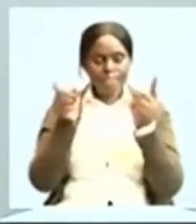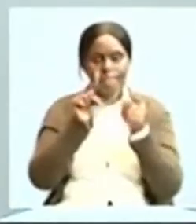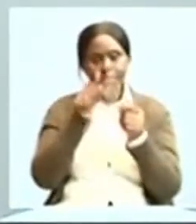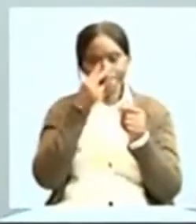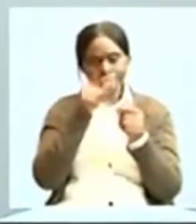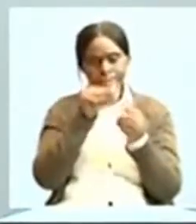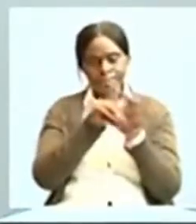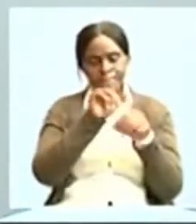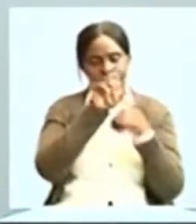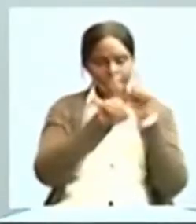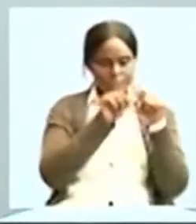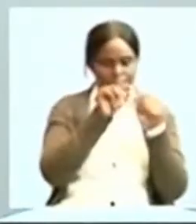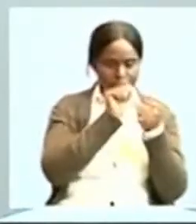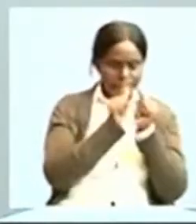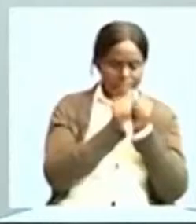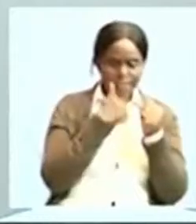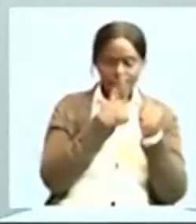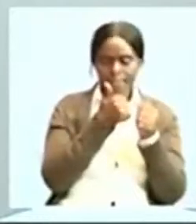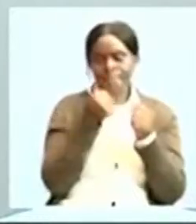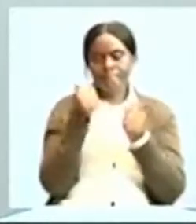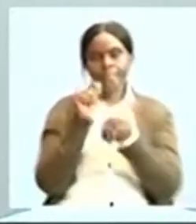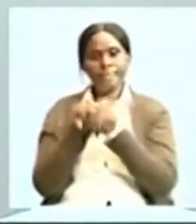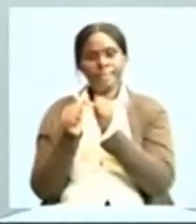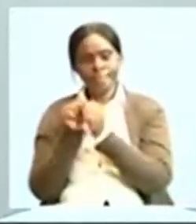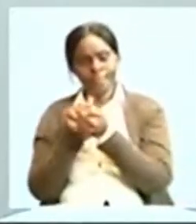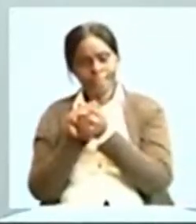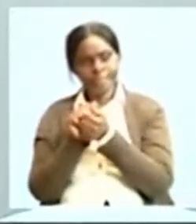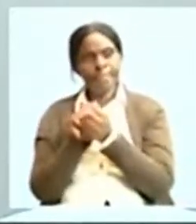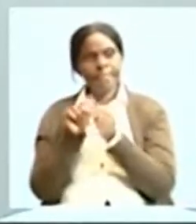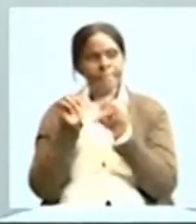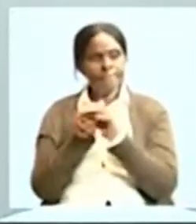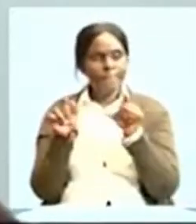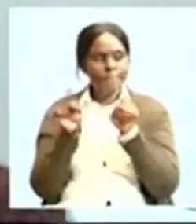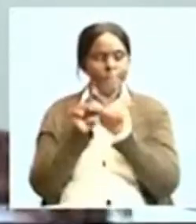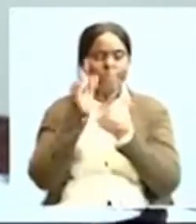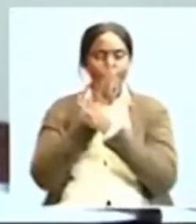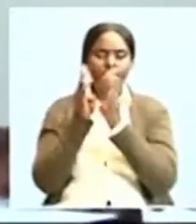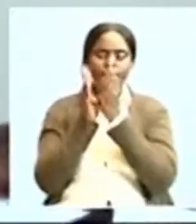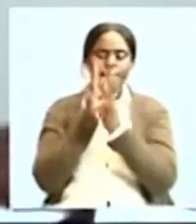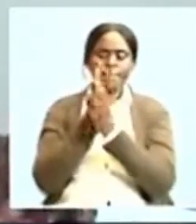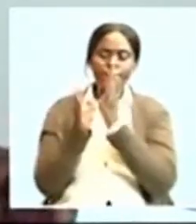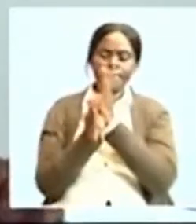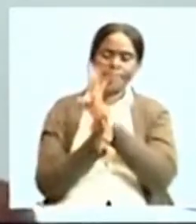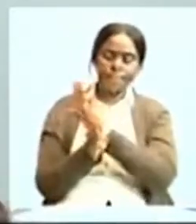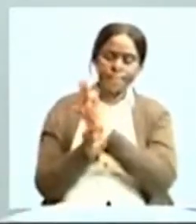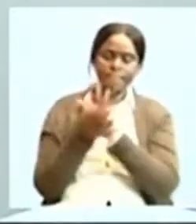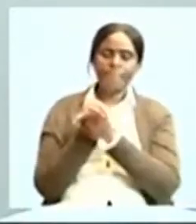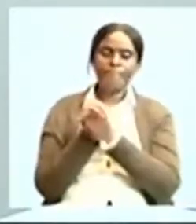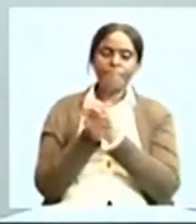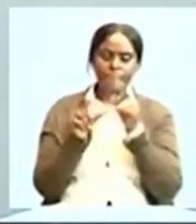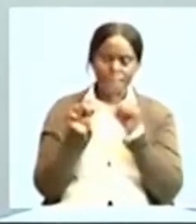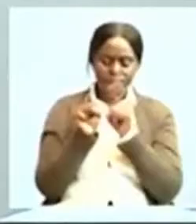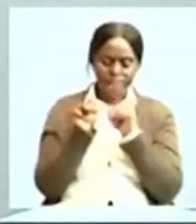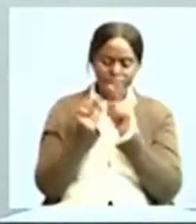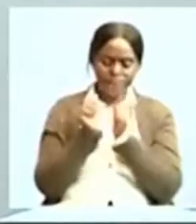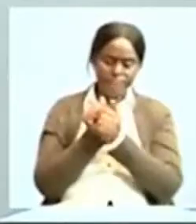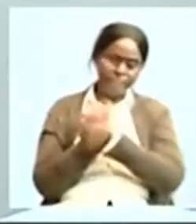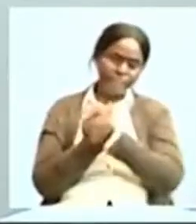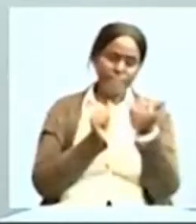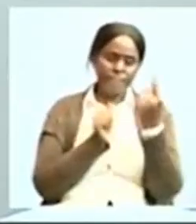is in one query, then there is another query on a structure there, and the other